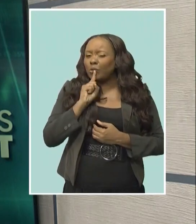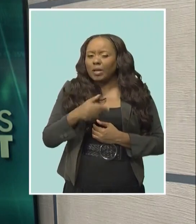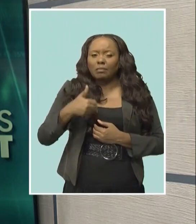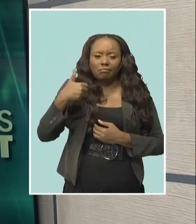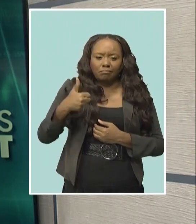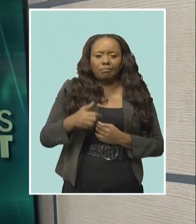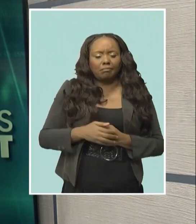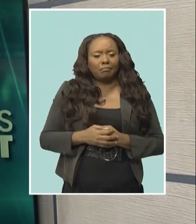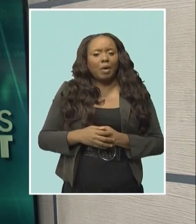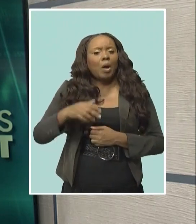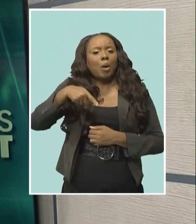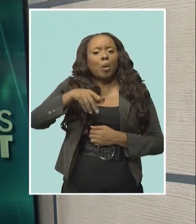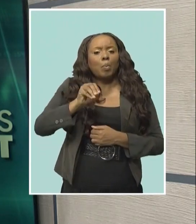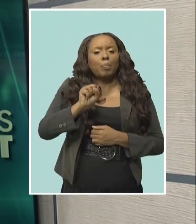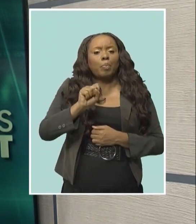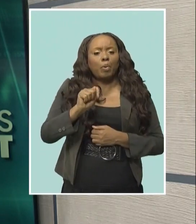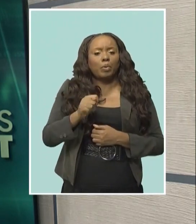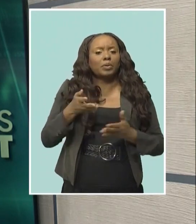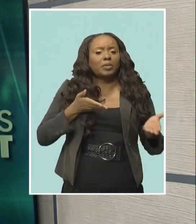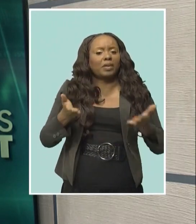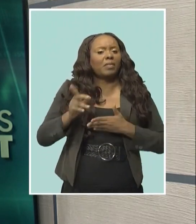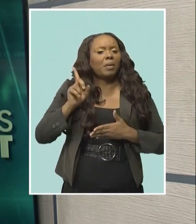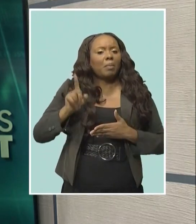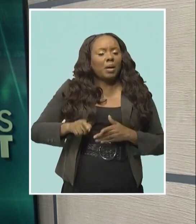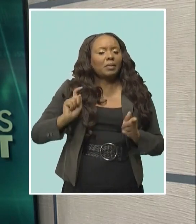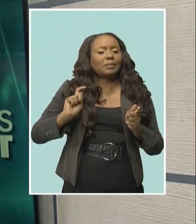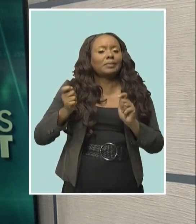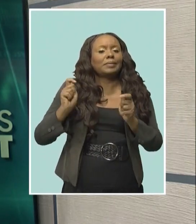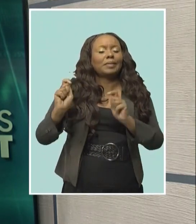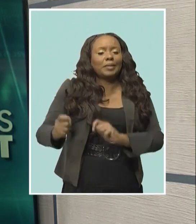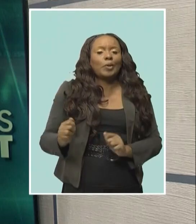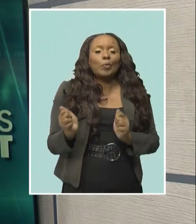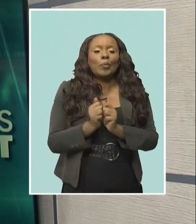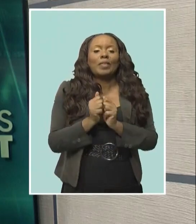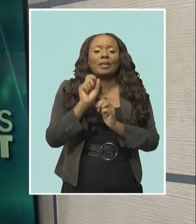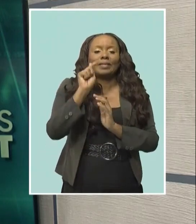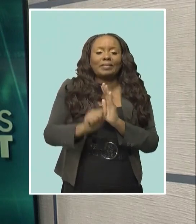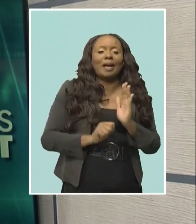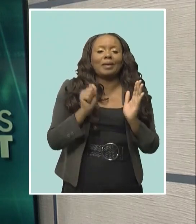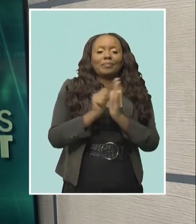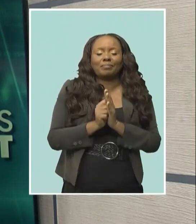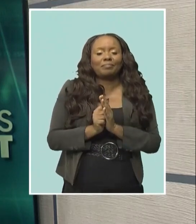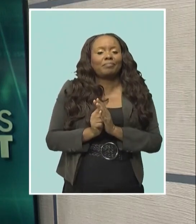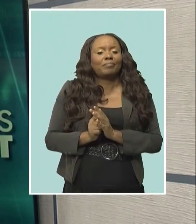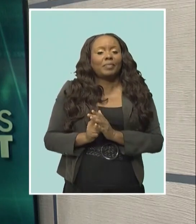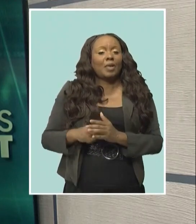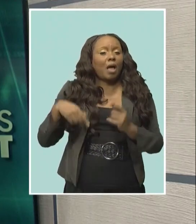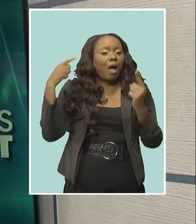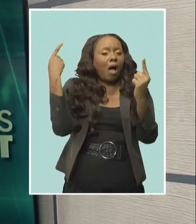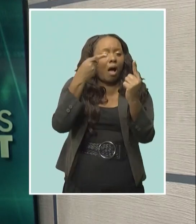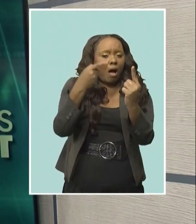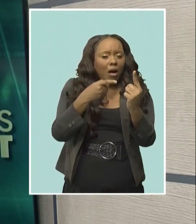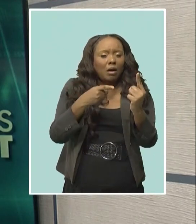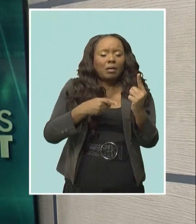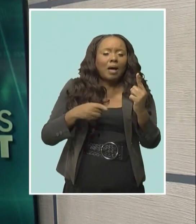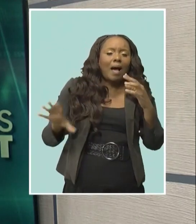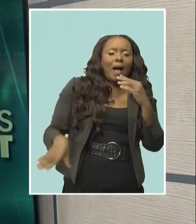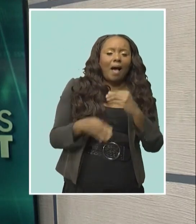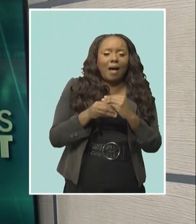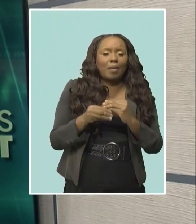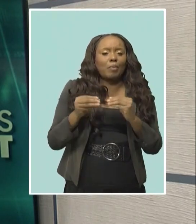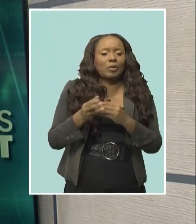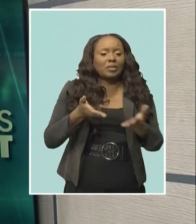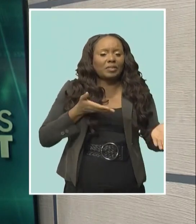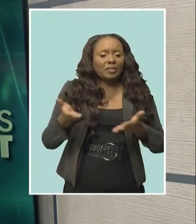times, and the courier service is a part of a continuous innovation process aimed at providing an additional service to Barbadians